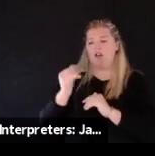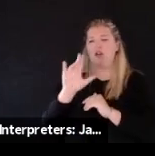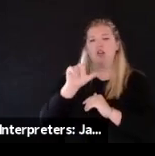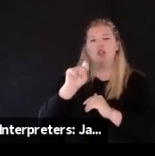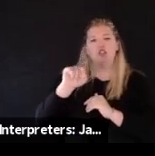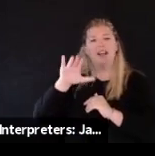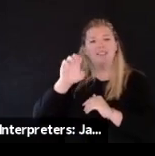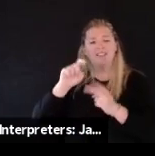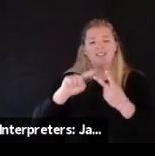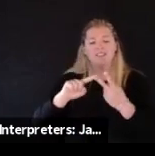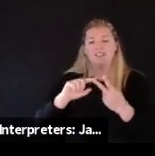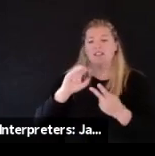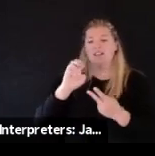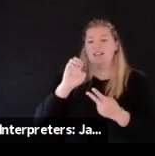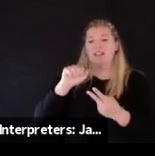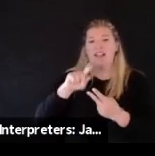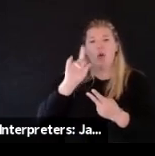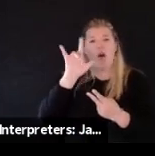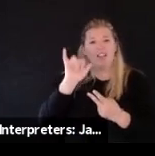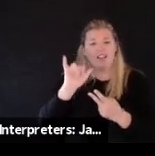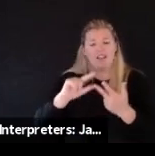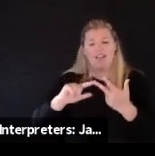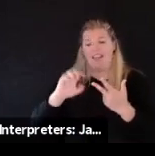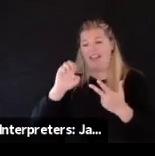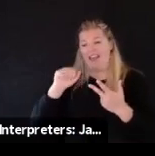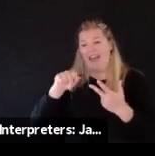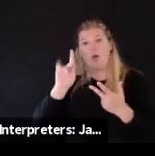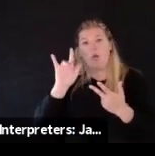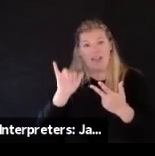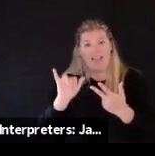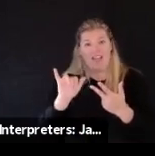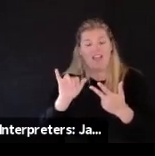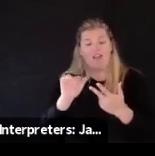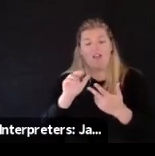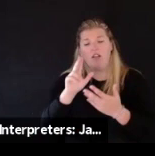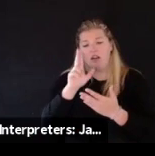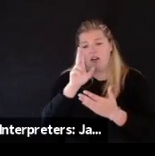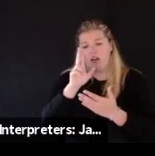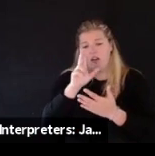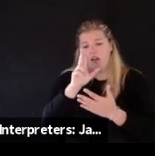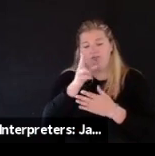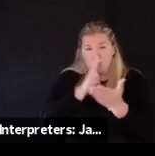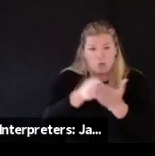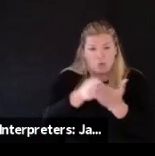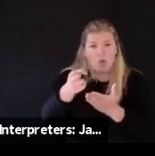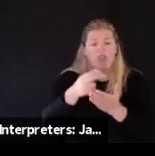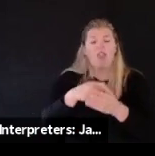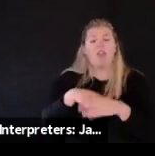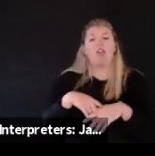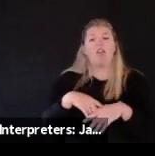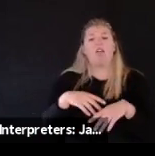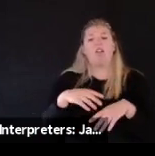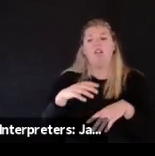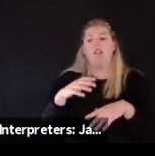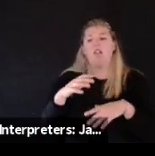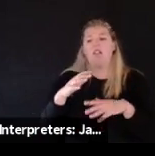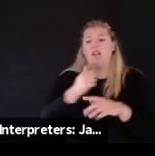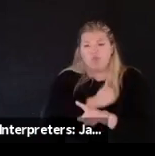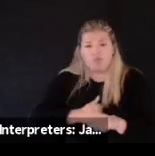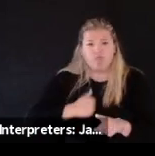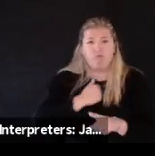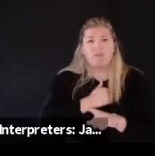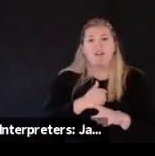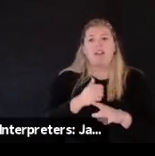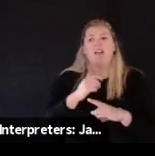equity, where truth speaking and healing, where reconciliation and reparations, where we can